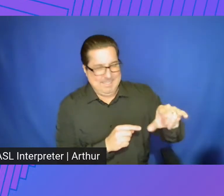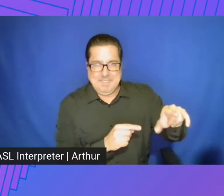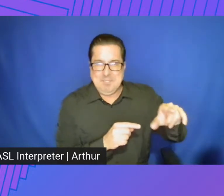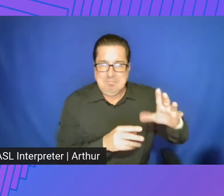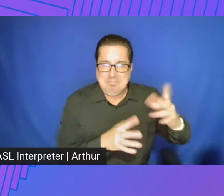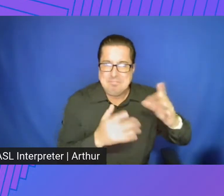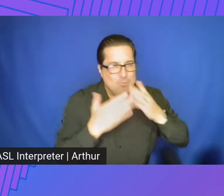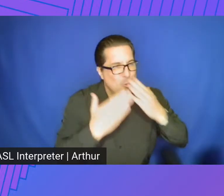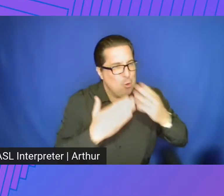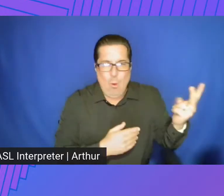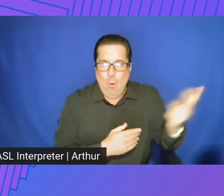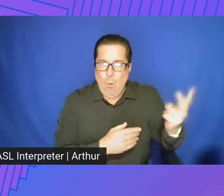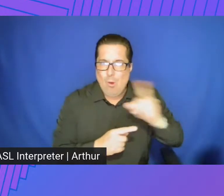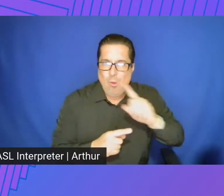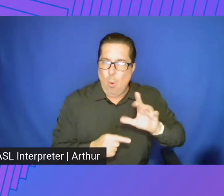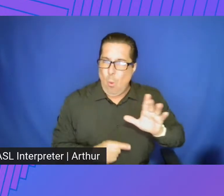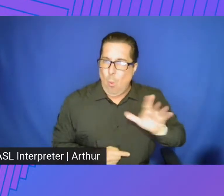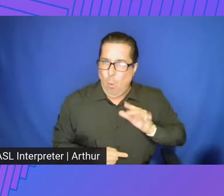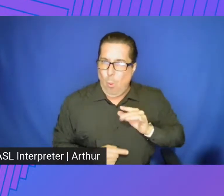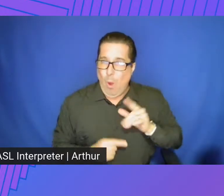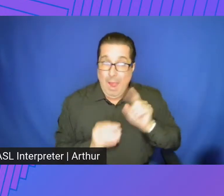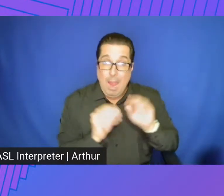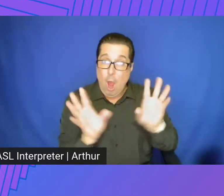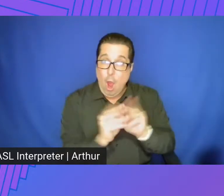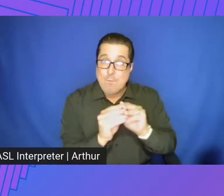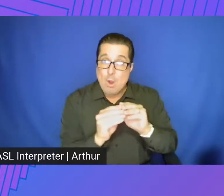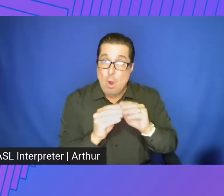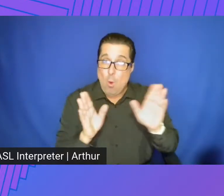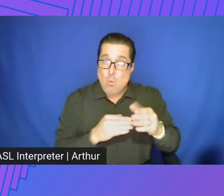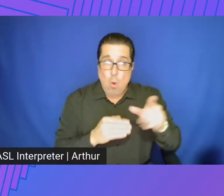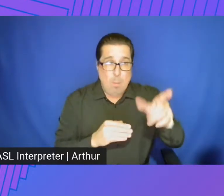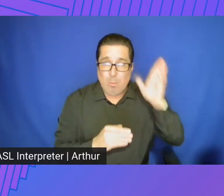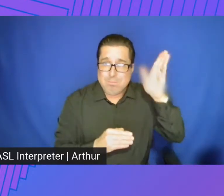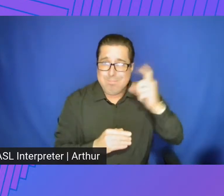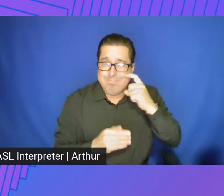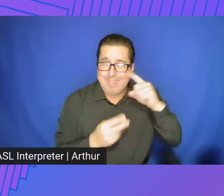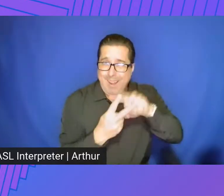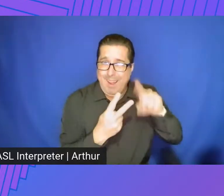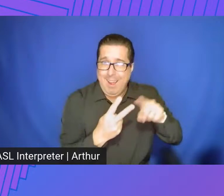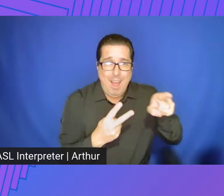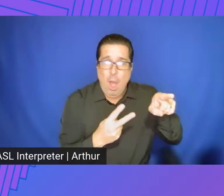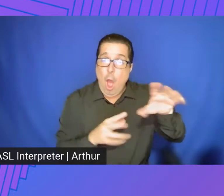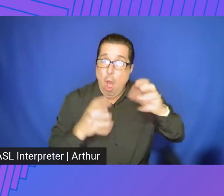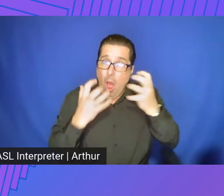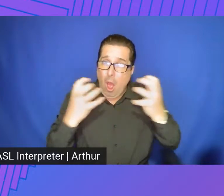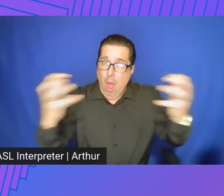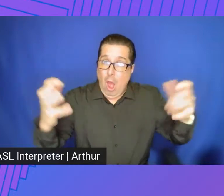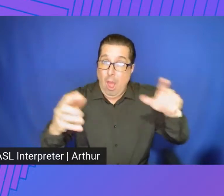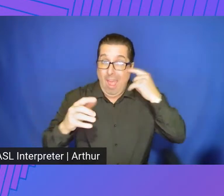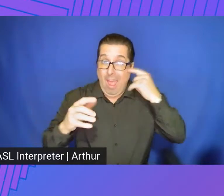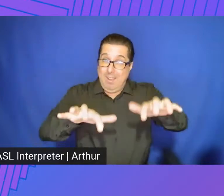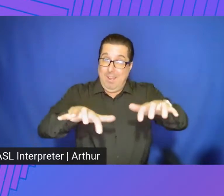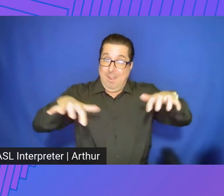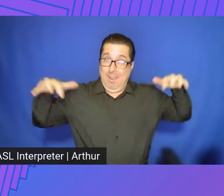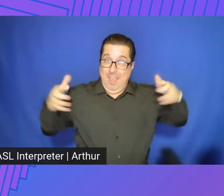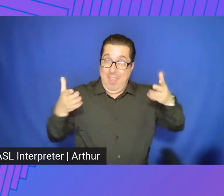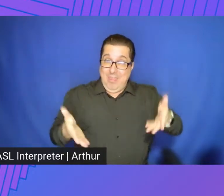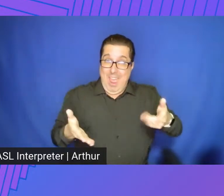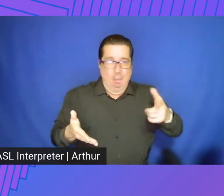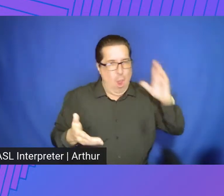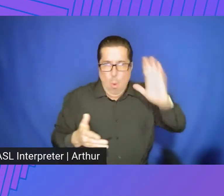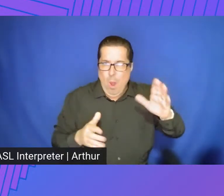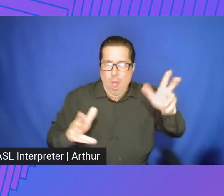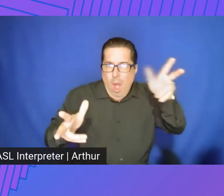in a conference room, everybody would applaud. So feel free, go ahead and do that in front of your screen. We're all about the full